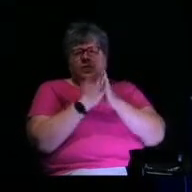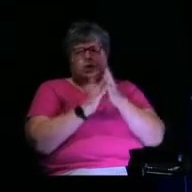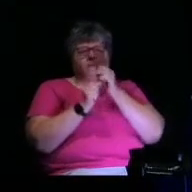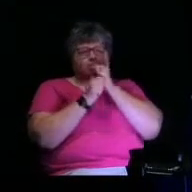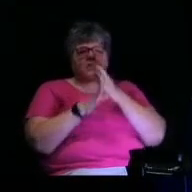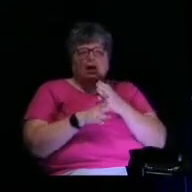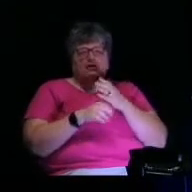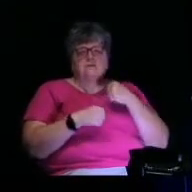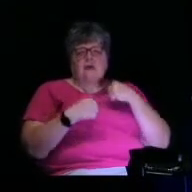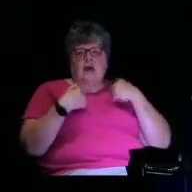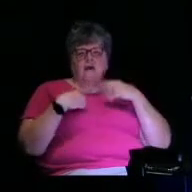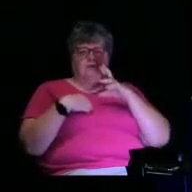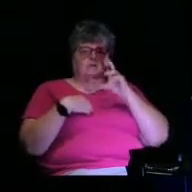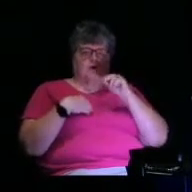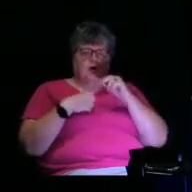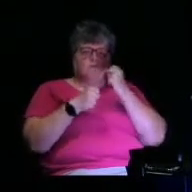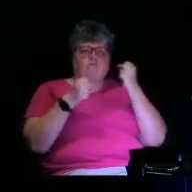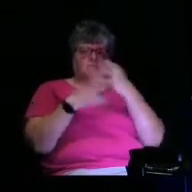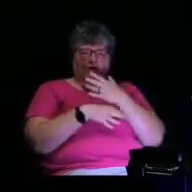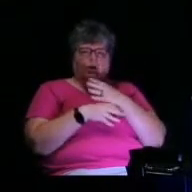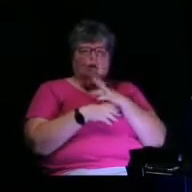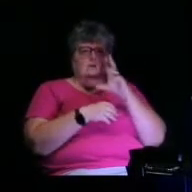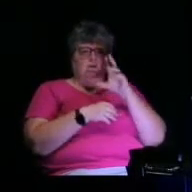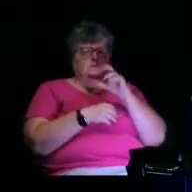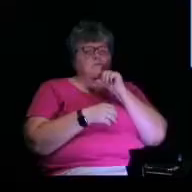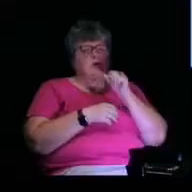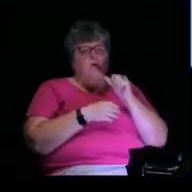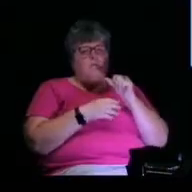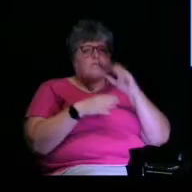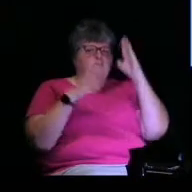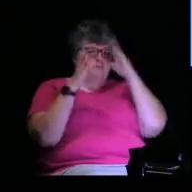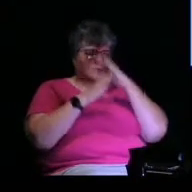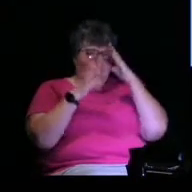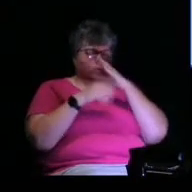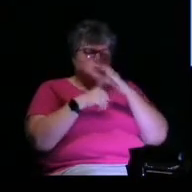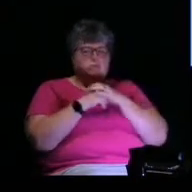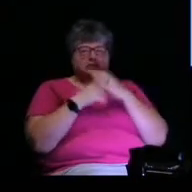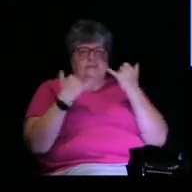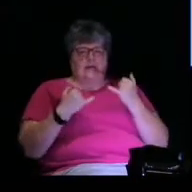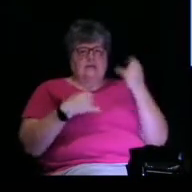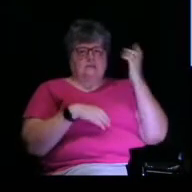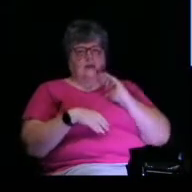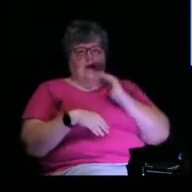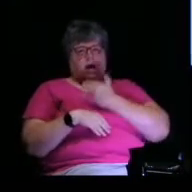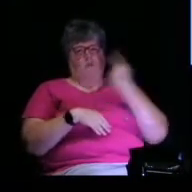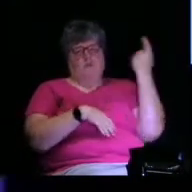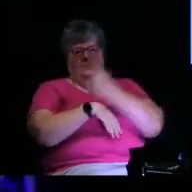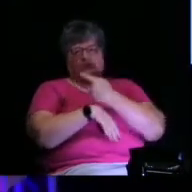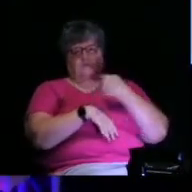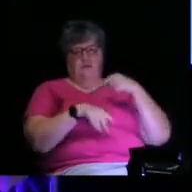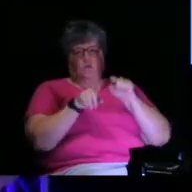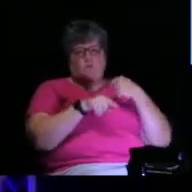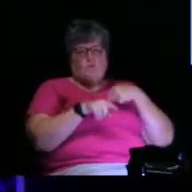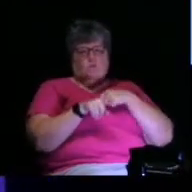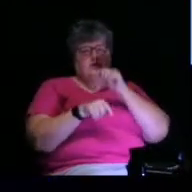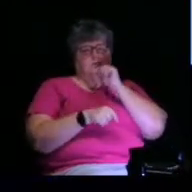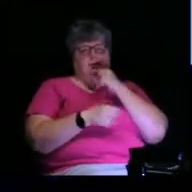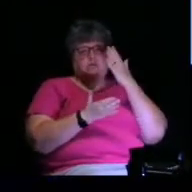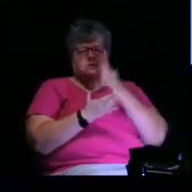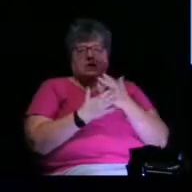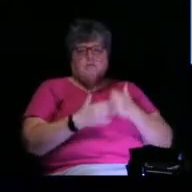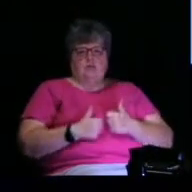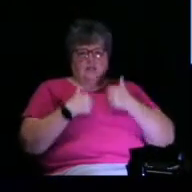say? Have no fear of them, nor be troubled. Today is a day for us, all right? As we suffer, to stop